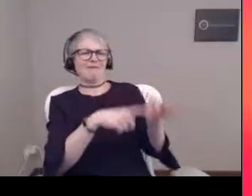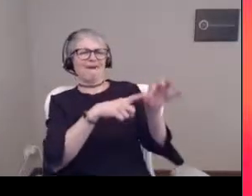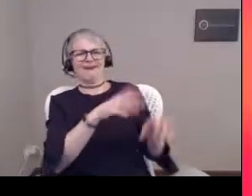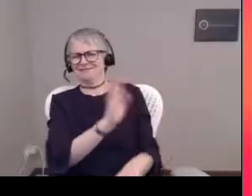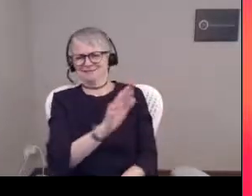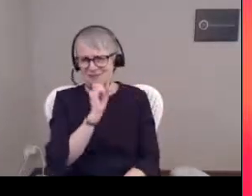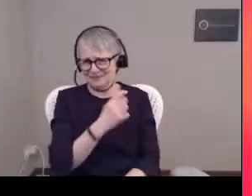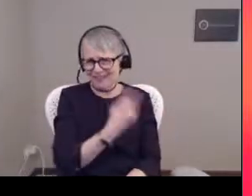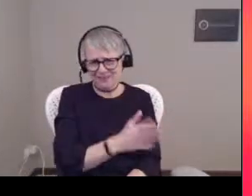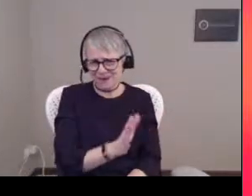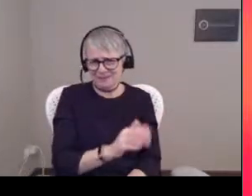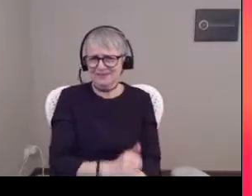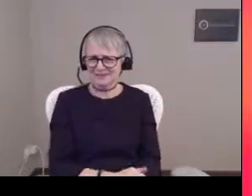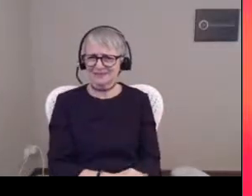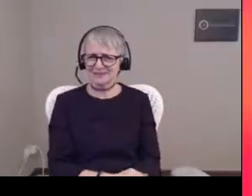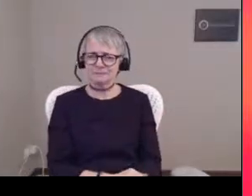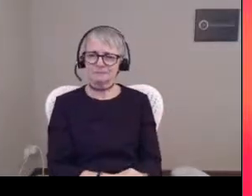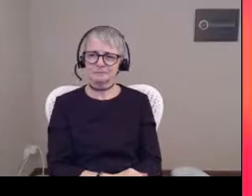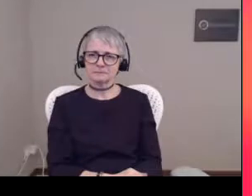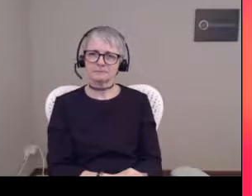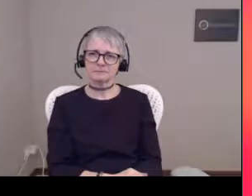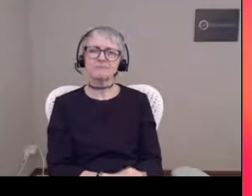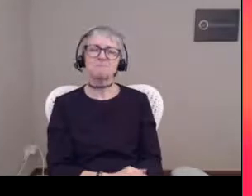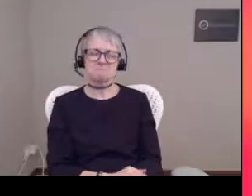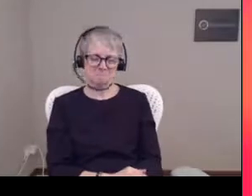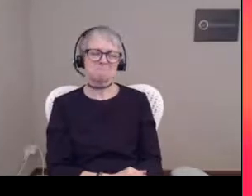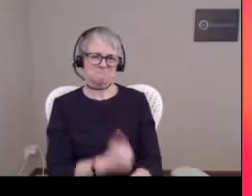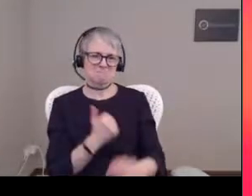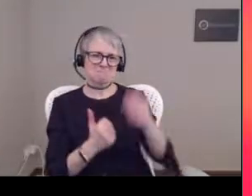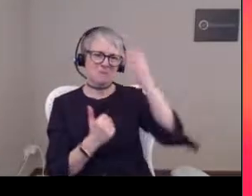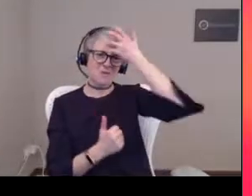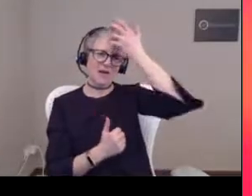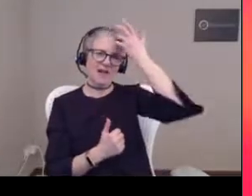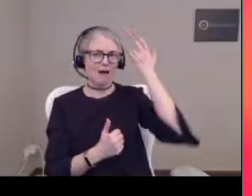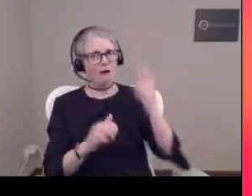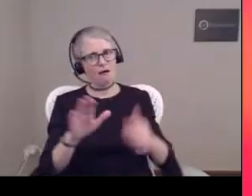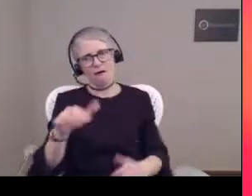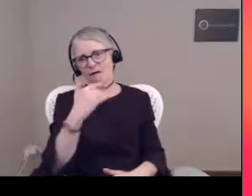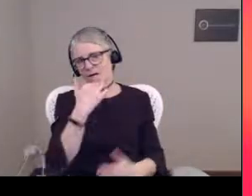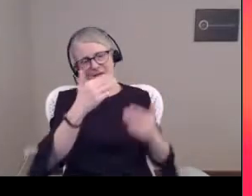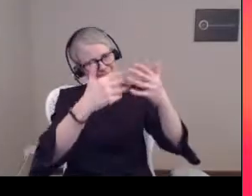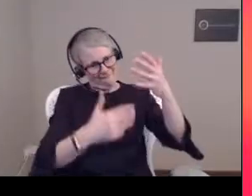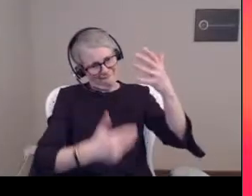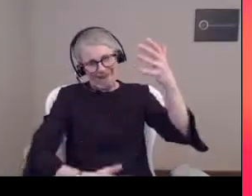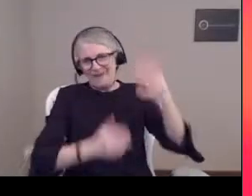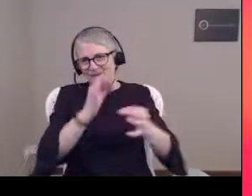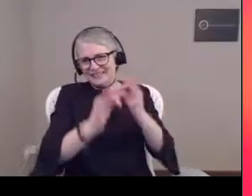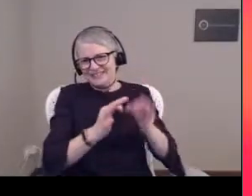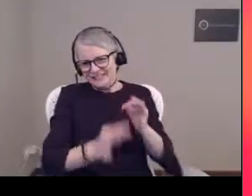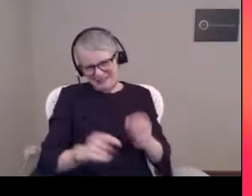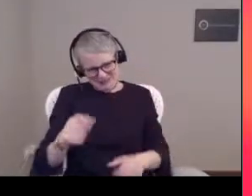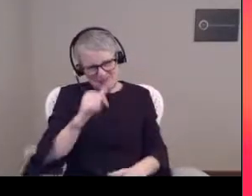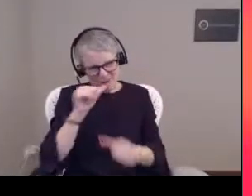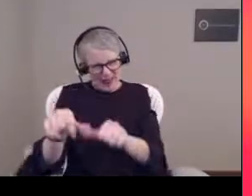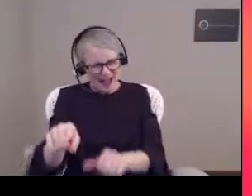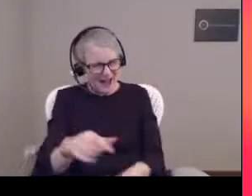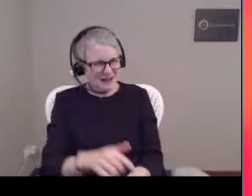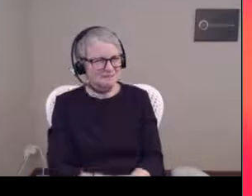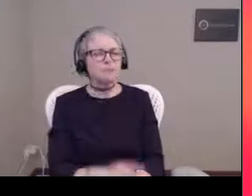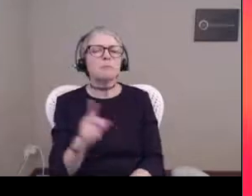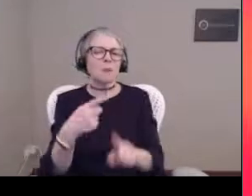time. Okay, and quickly, we've got loads of questions. You're obviously very popular. A quick